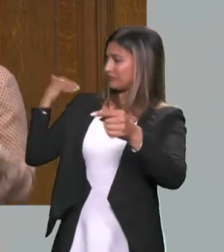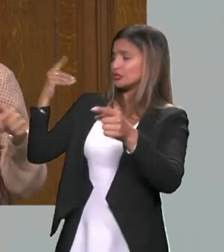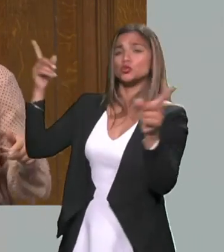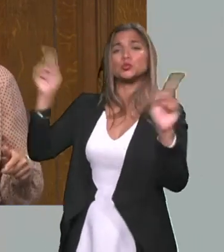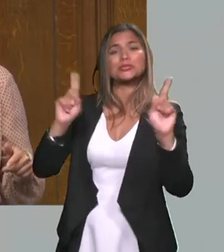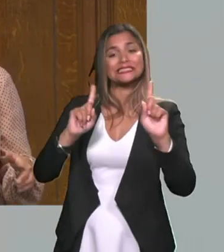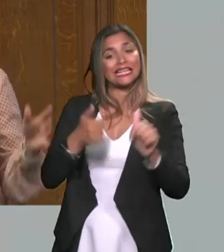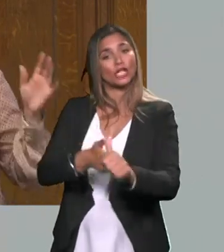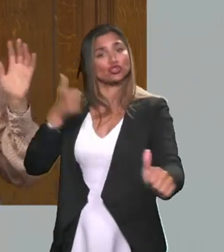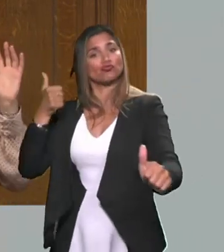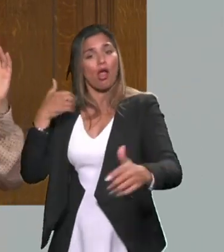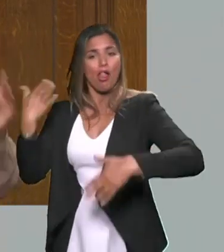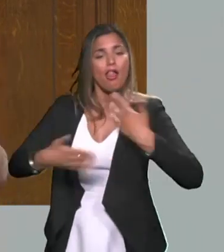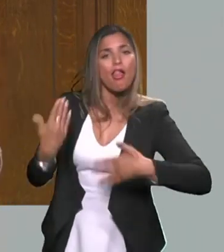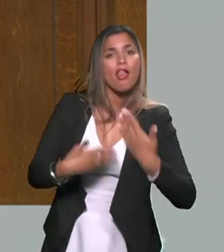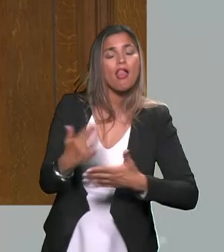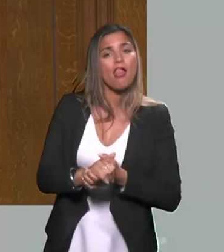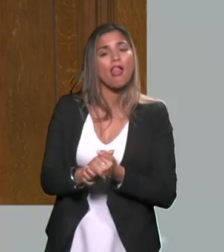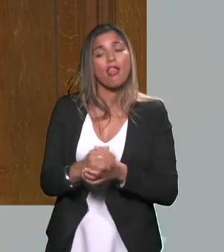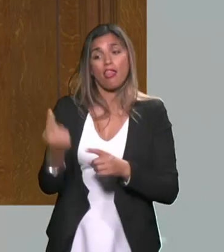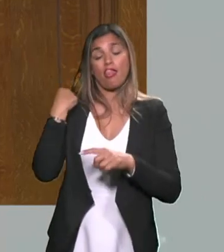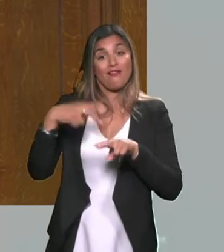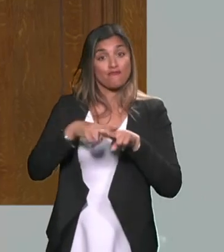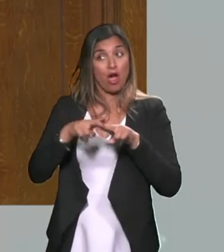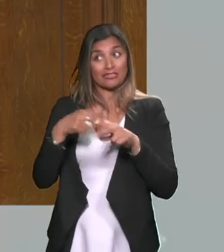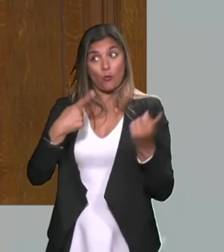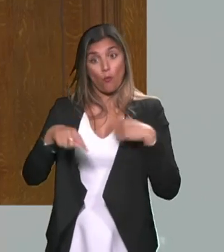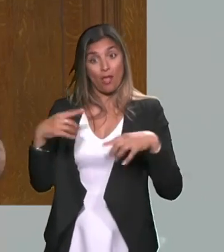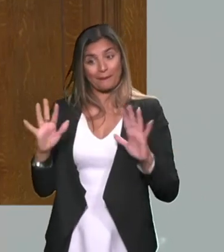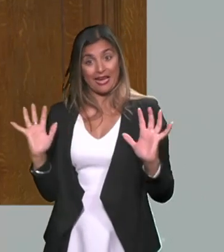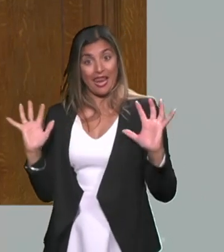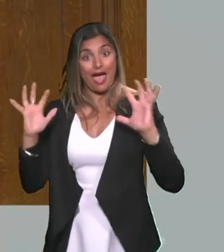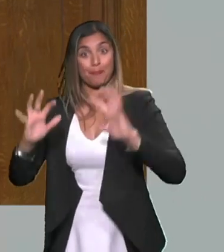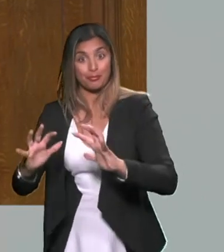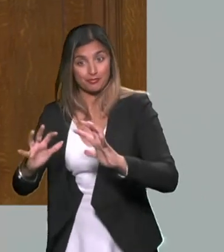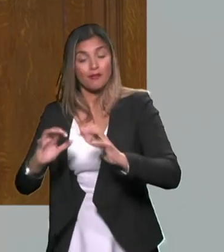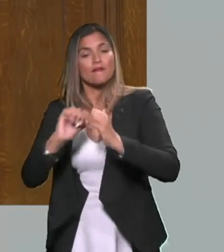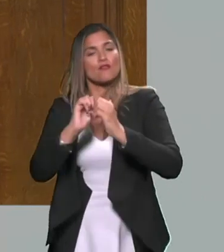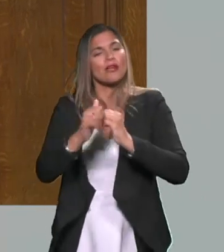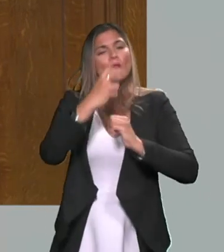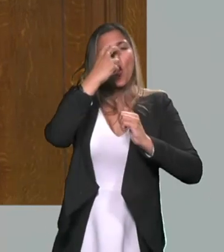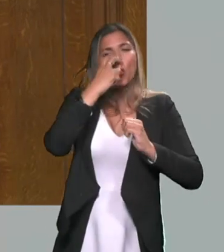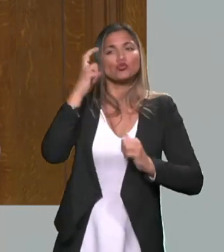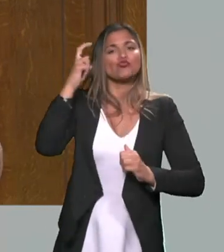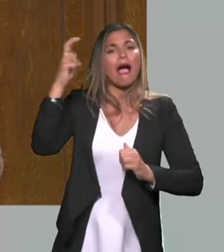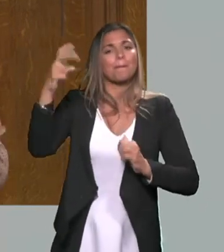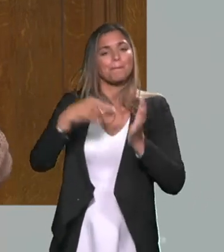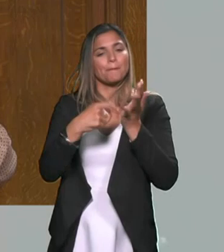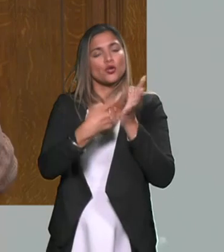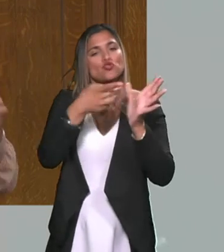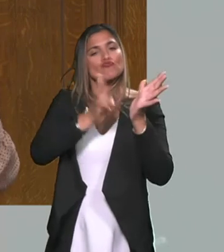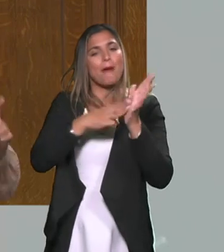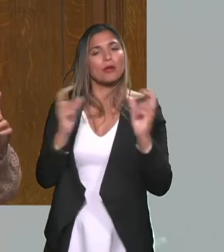was a joy to be on the banks of the Ribble with the Friends of the Old Tram Bridge, a group that are asking for this